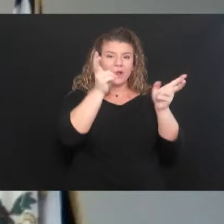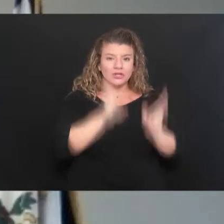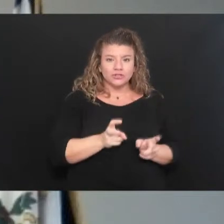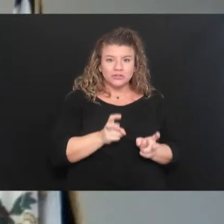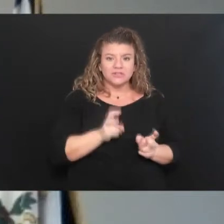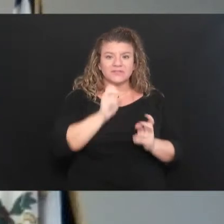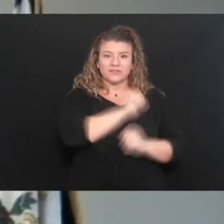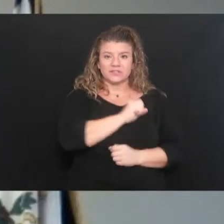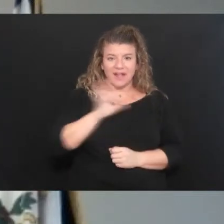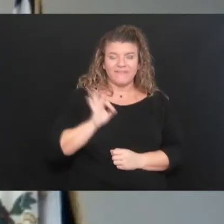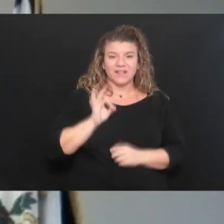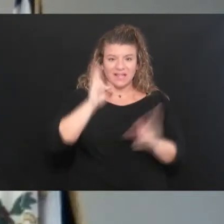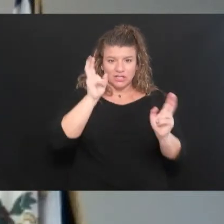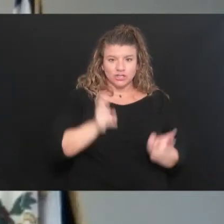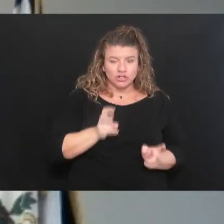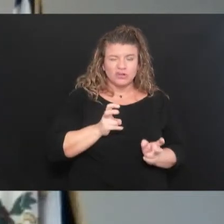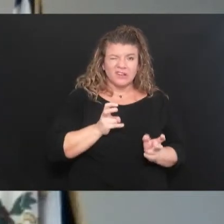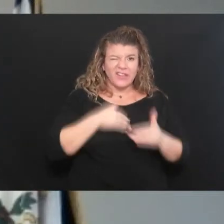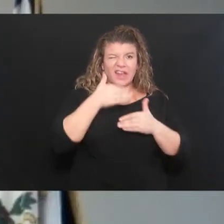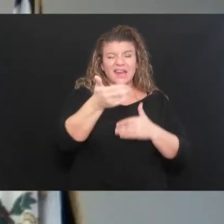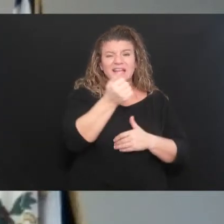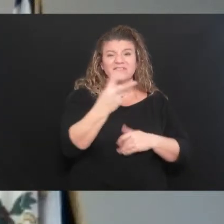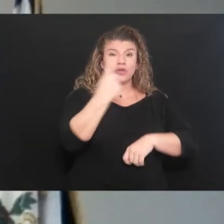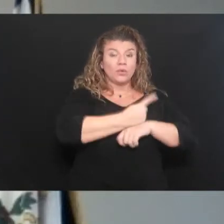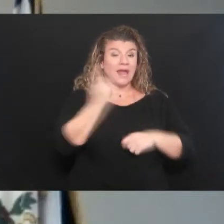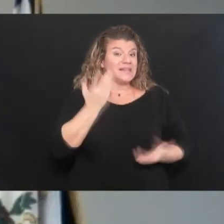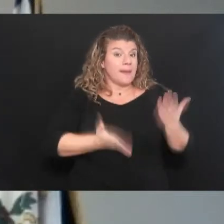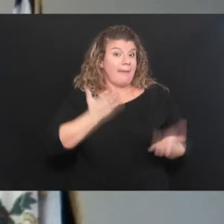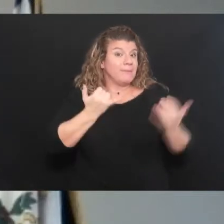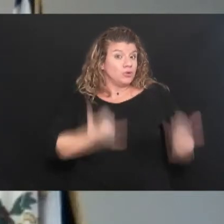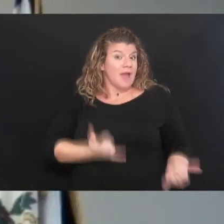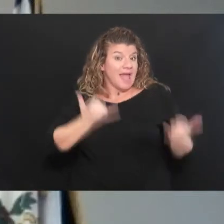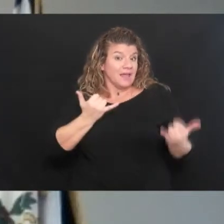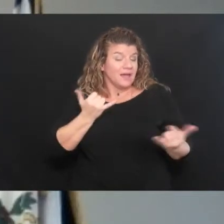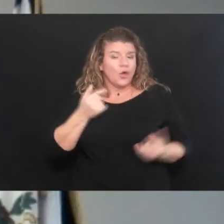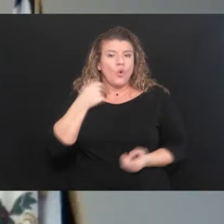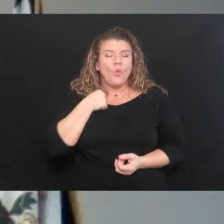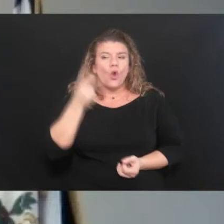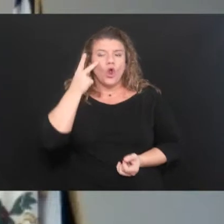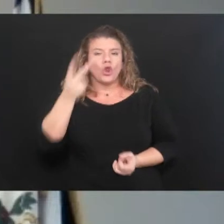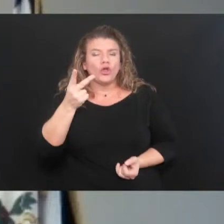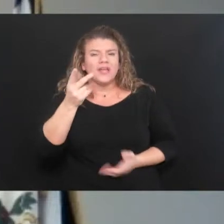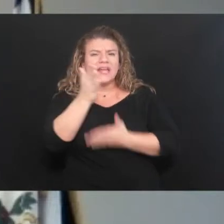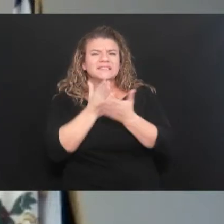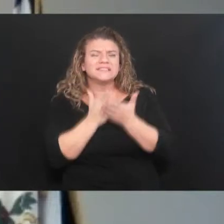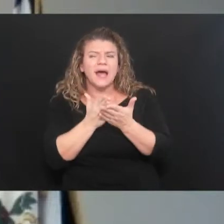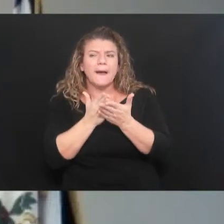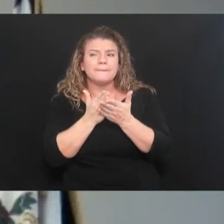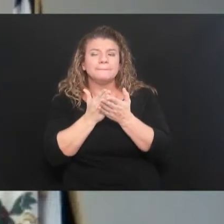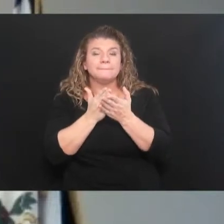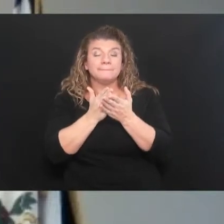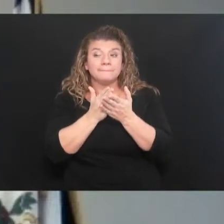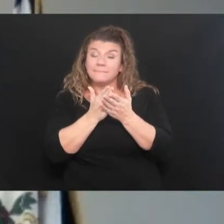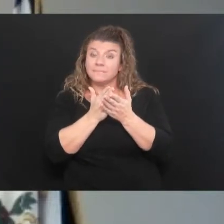day or so, possibly by the end of the day. We're looking at some significant dollars here. The governor's asked us to